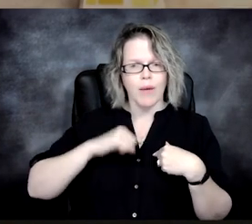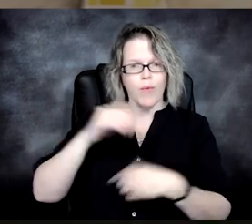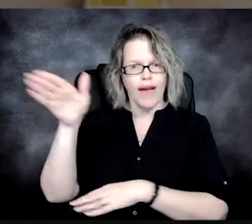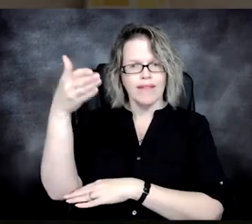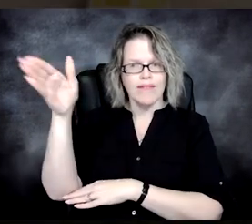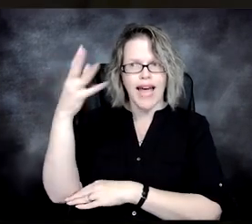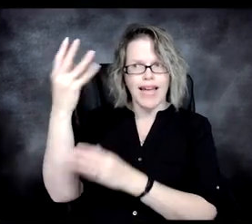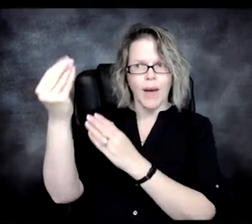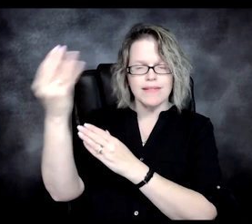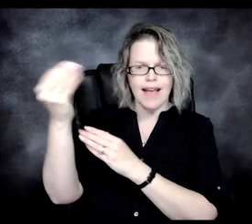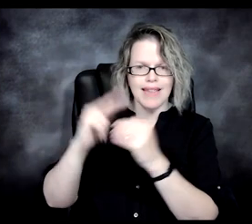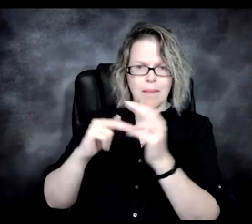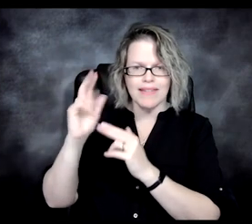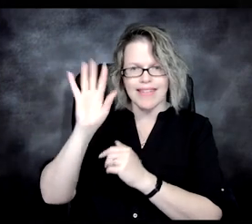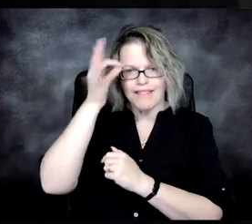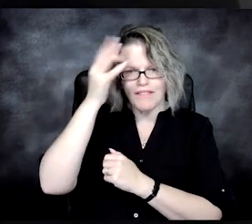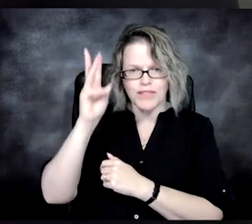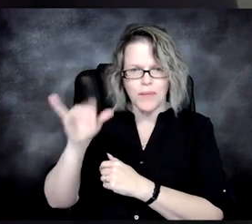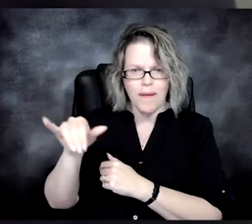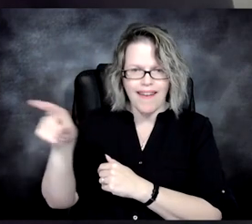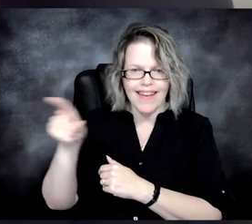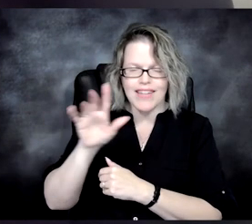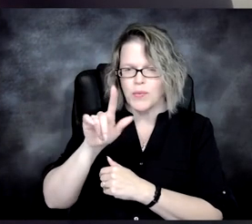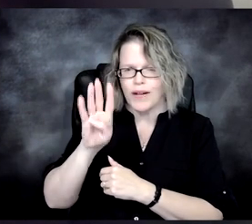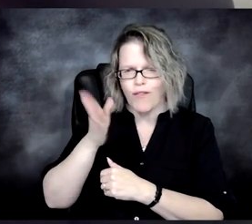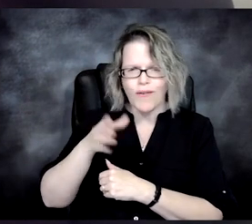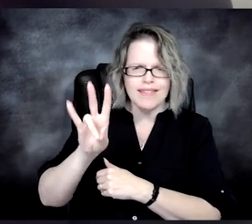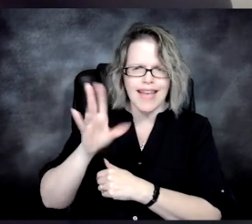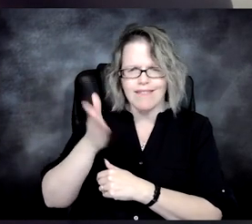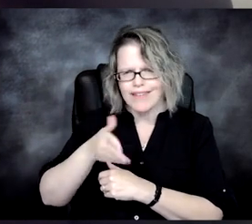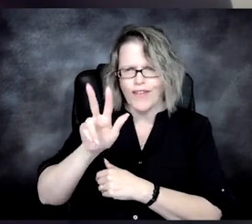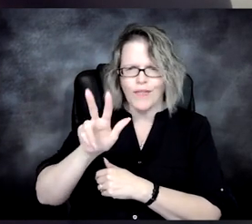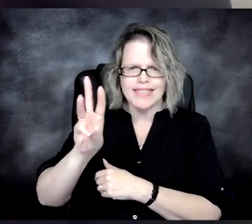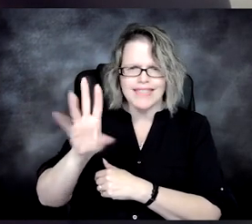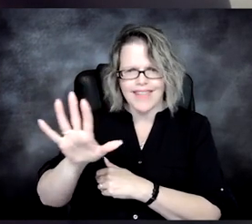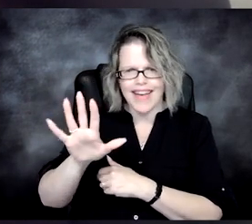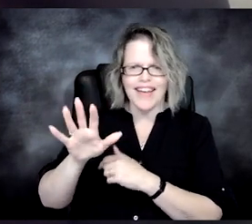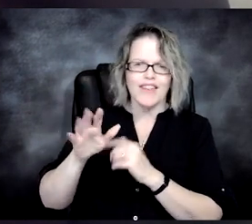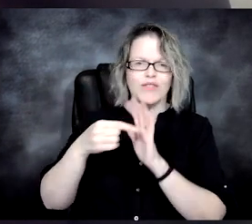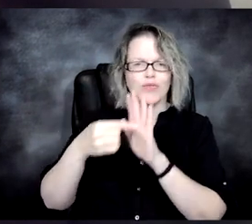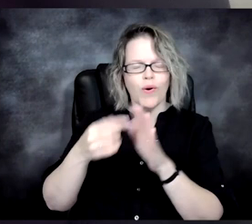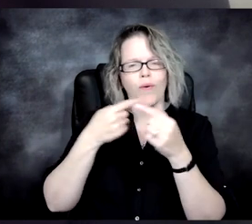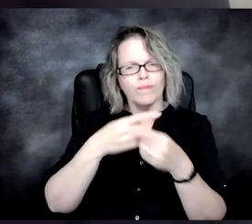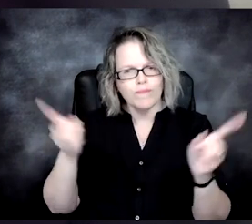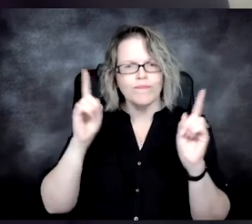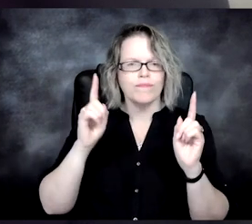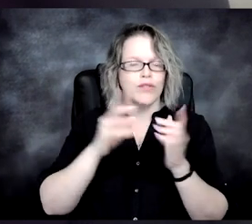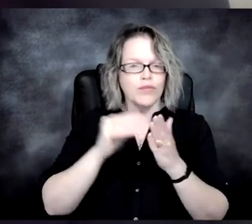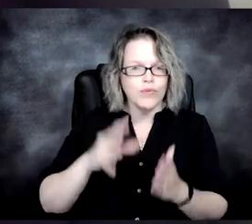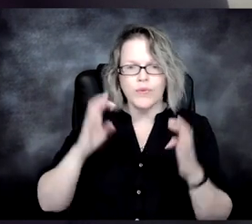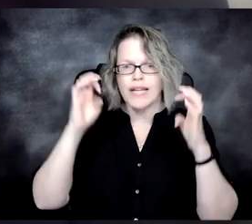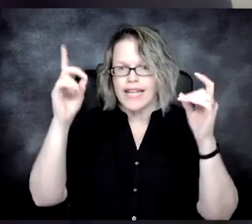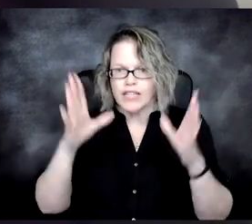outside of our building in Federal Way 24/7, 365 as a message to our students and educators